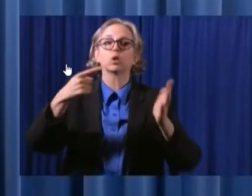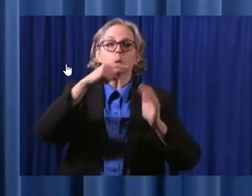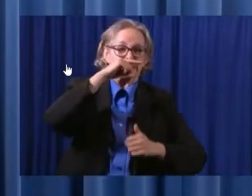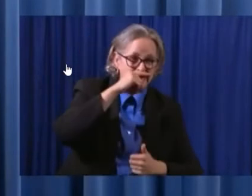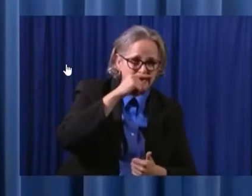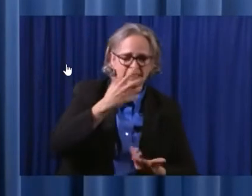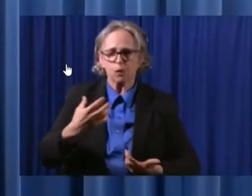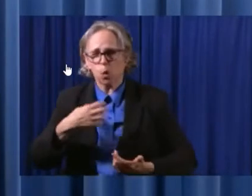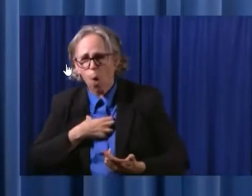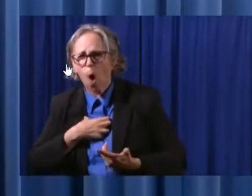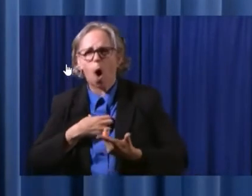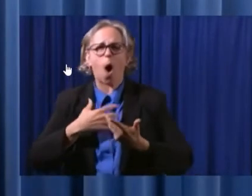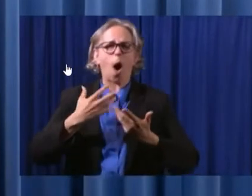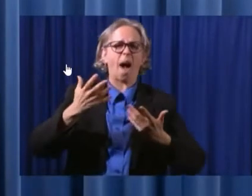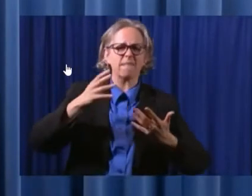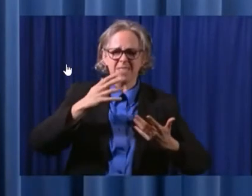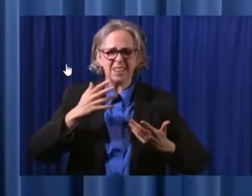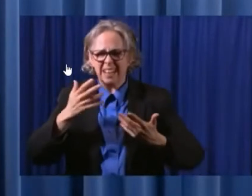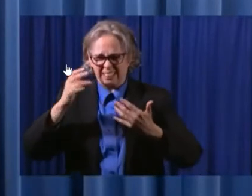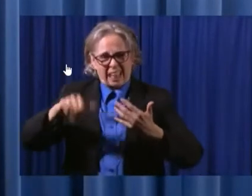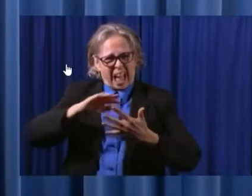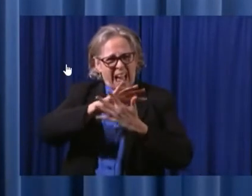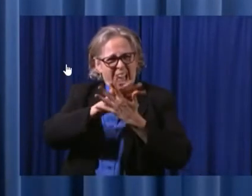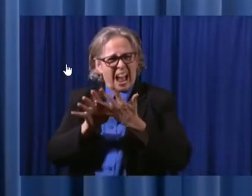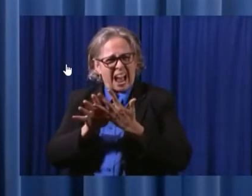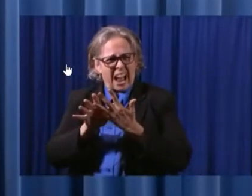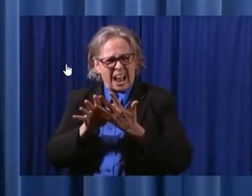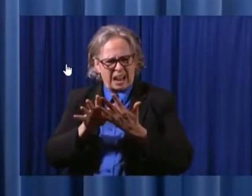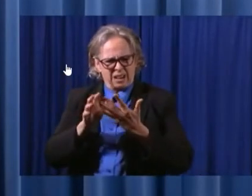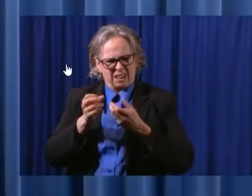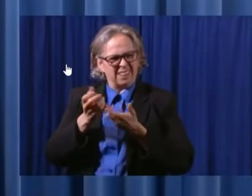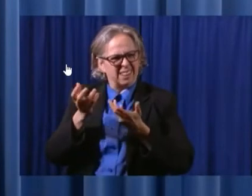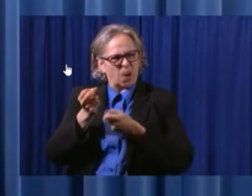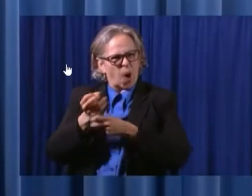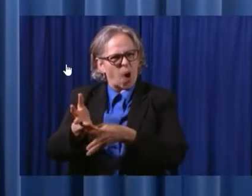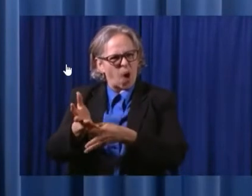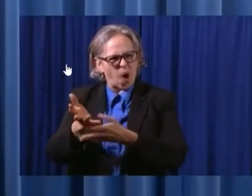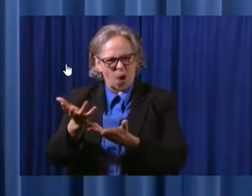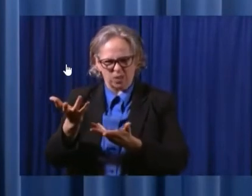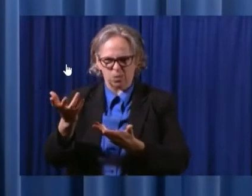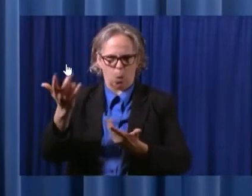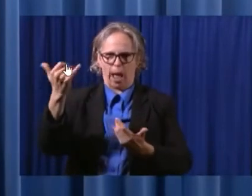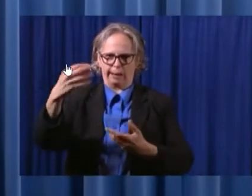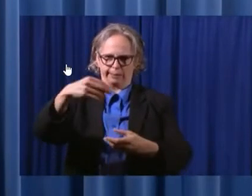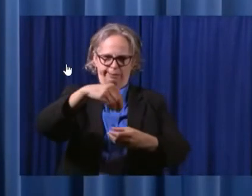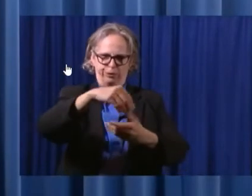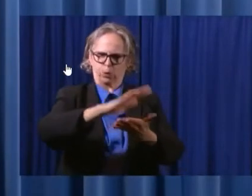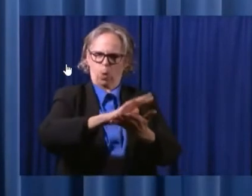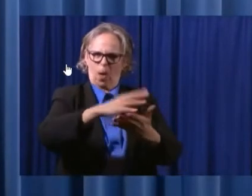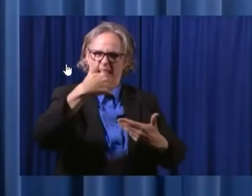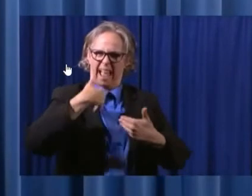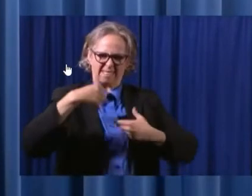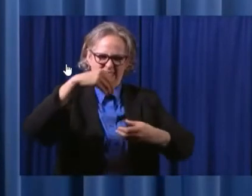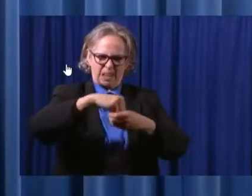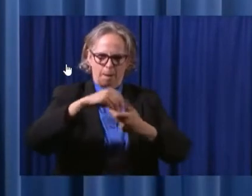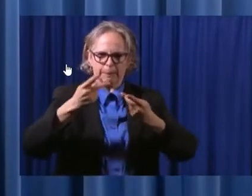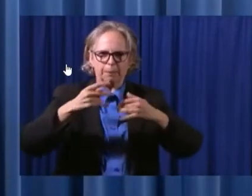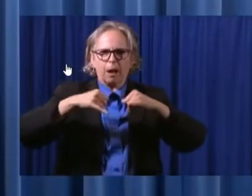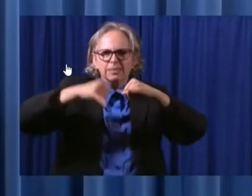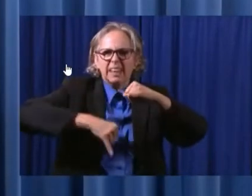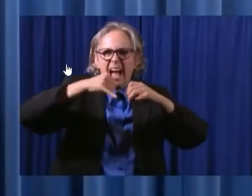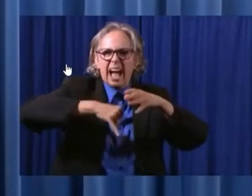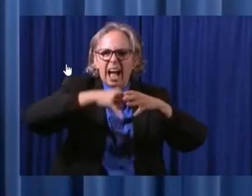because school buildings are indoor settings, with students and staff in close proximity for an extended period of time, they are prime places for